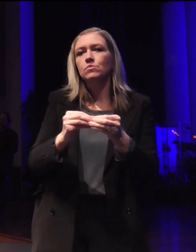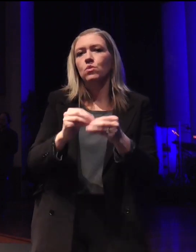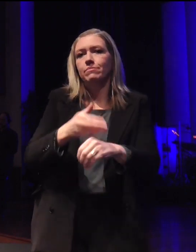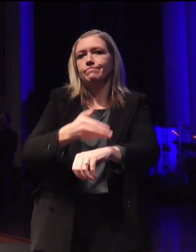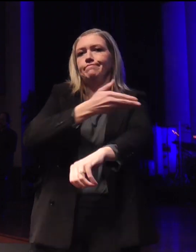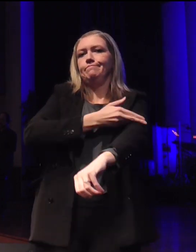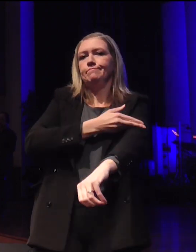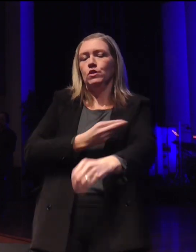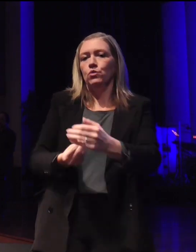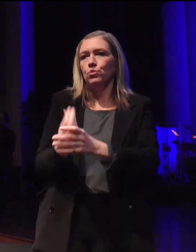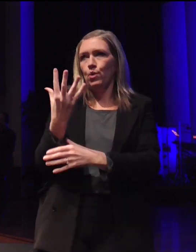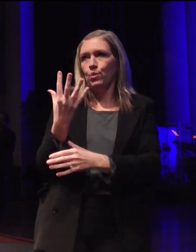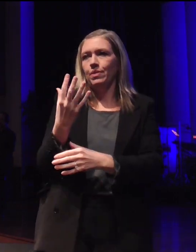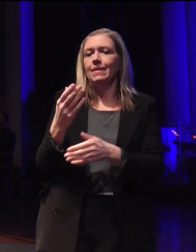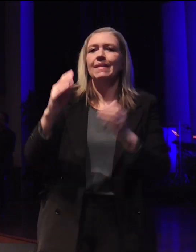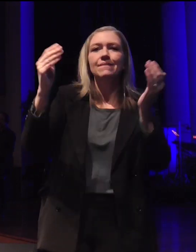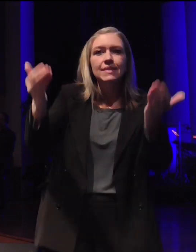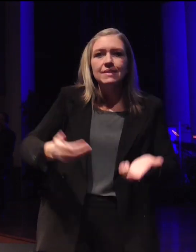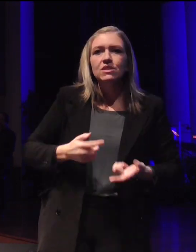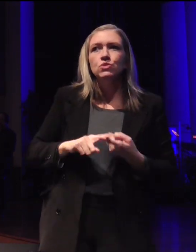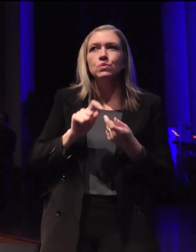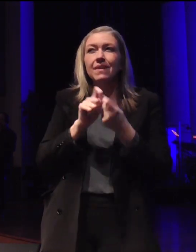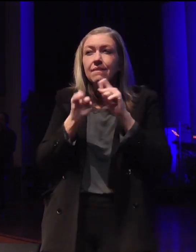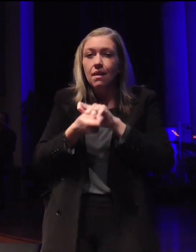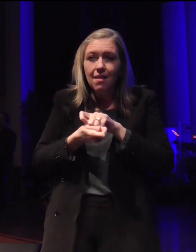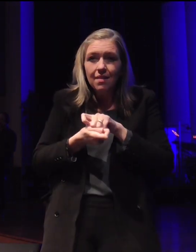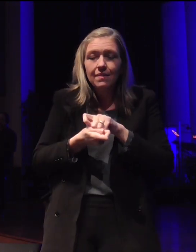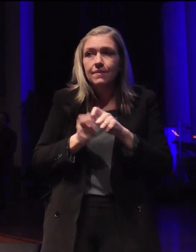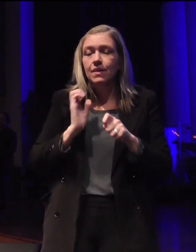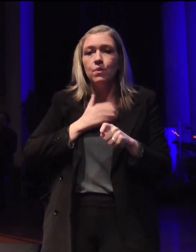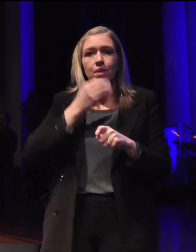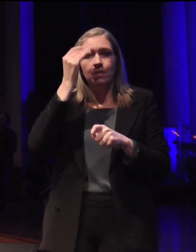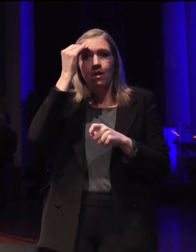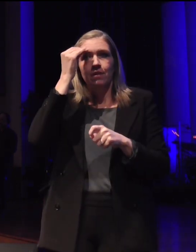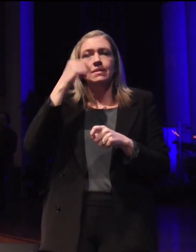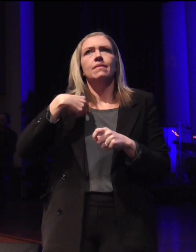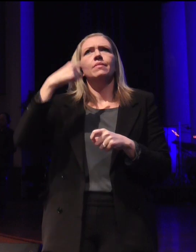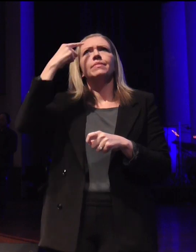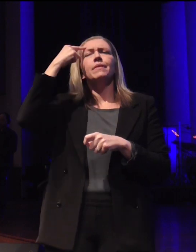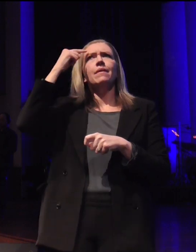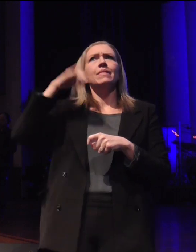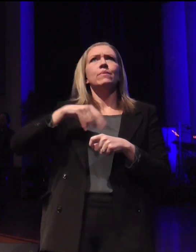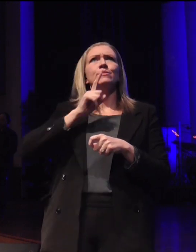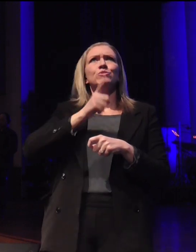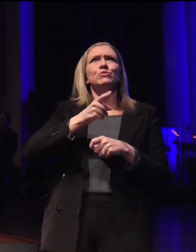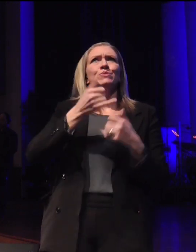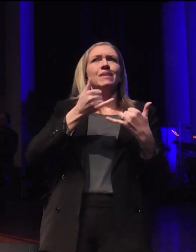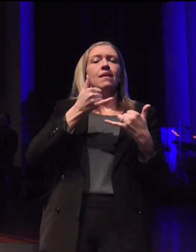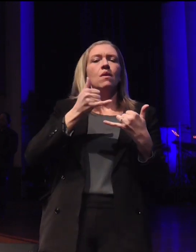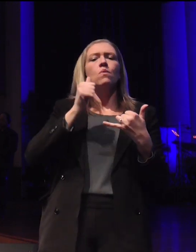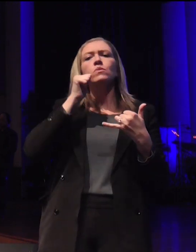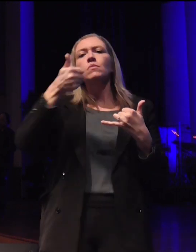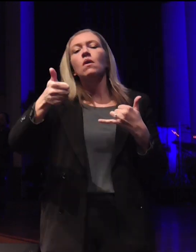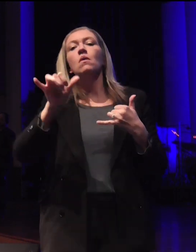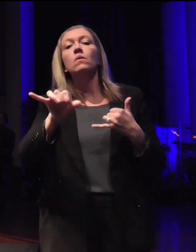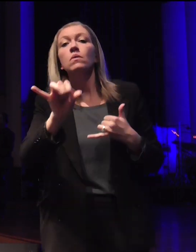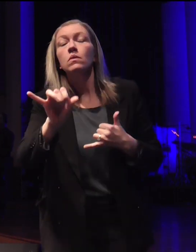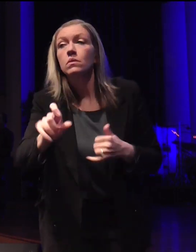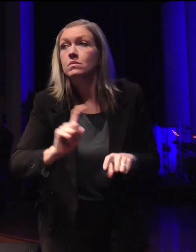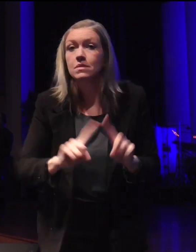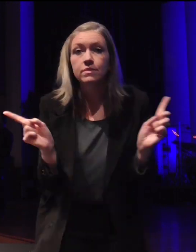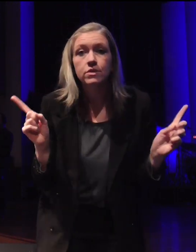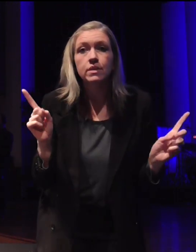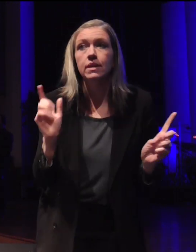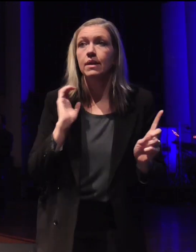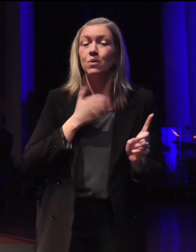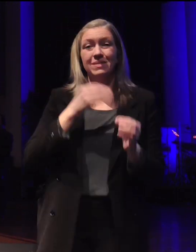an invitation to evolve what we thought was true today to a new truth tomorrow. Our